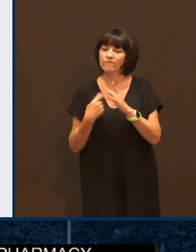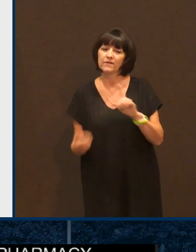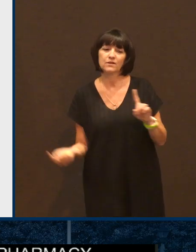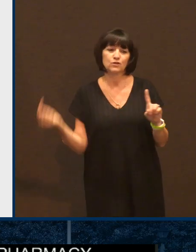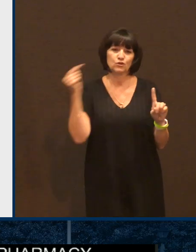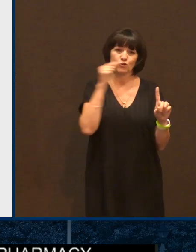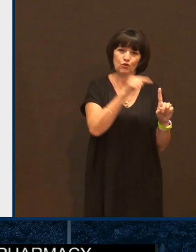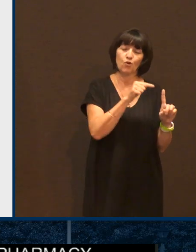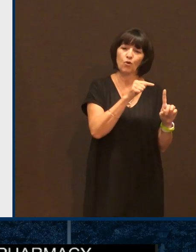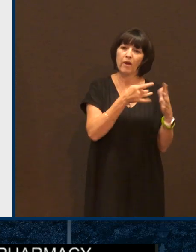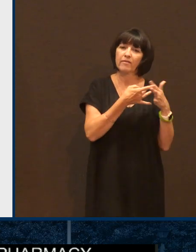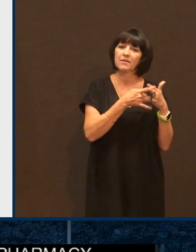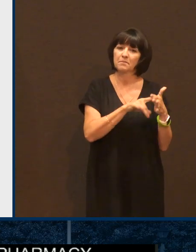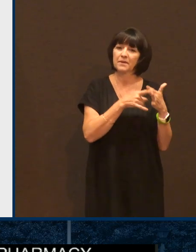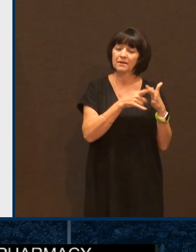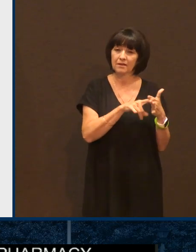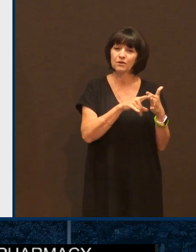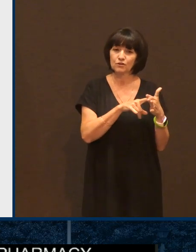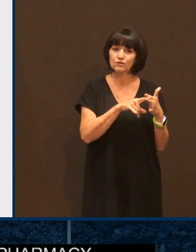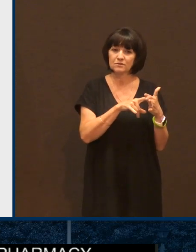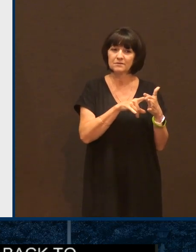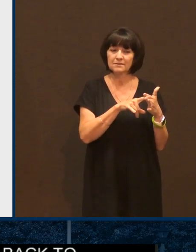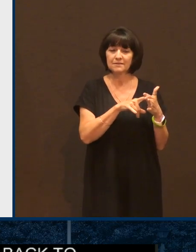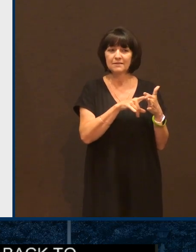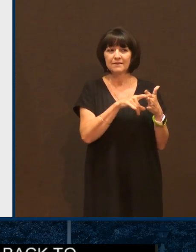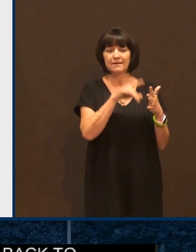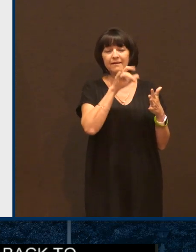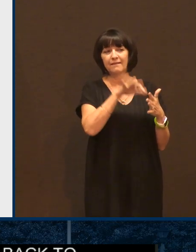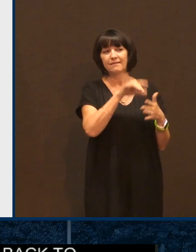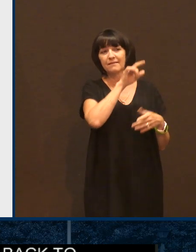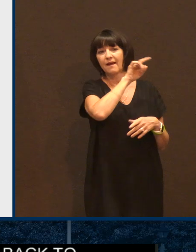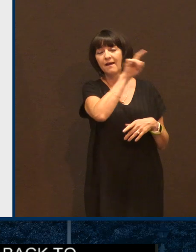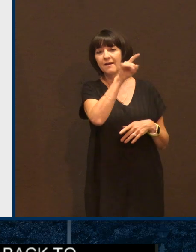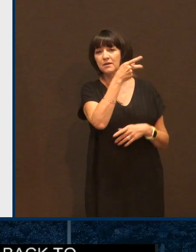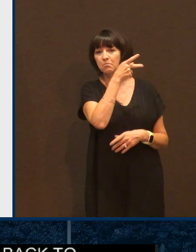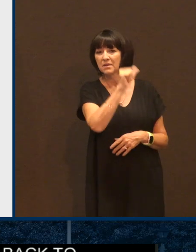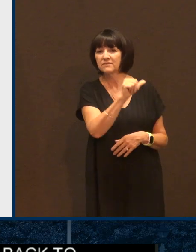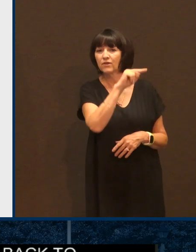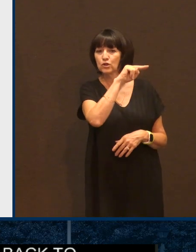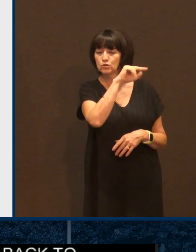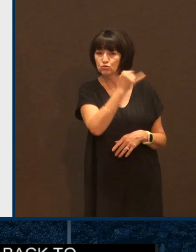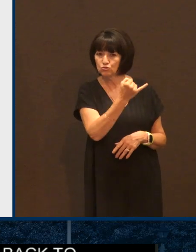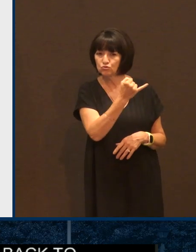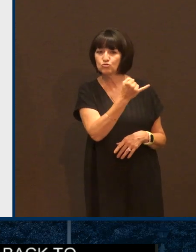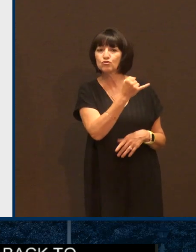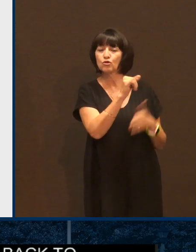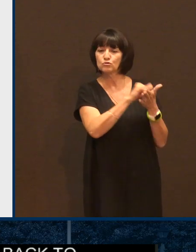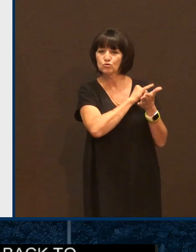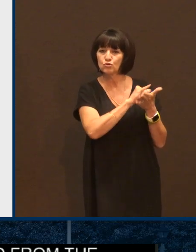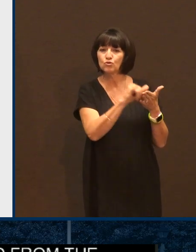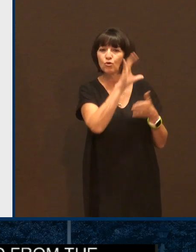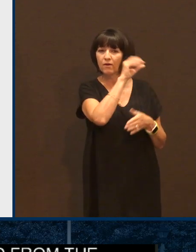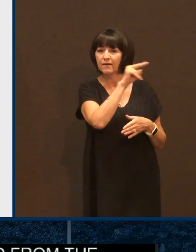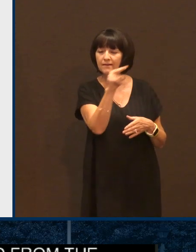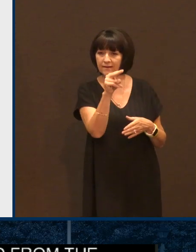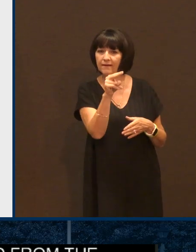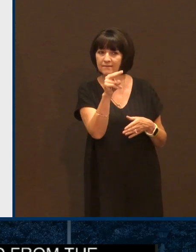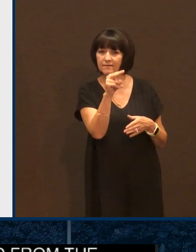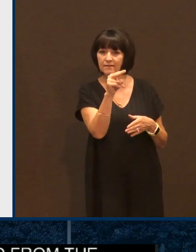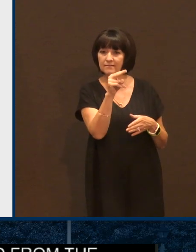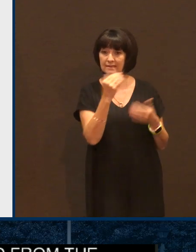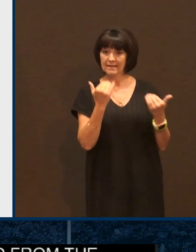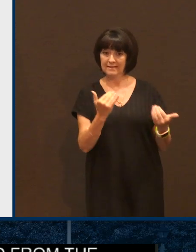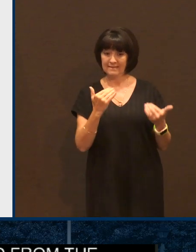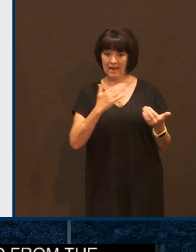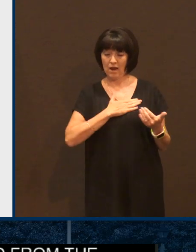from the quarantines in Pennsylvania, New Jersey, New York, and Connecticut, and the motivation around